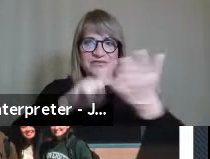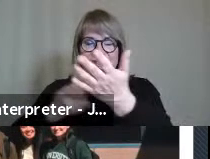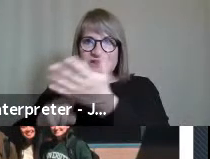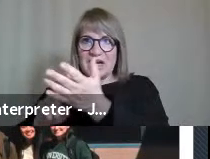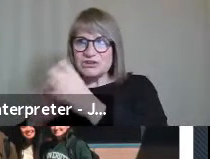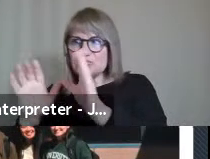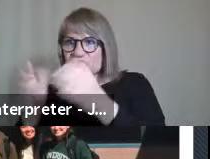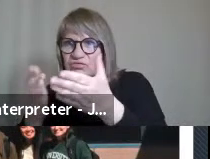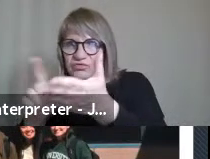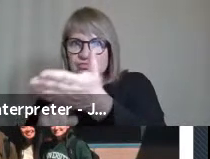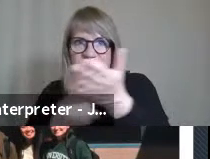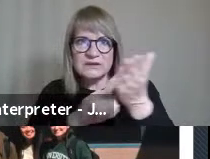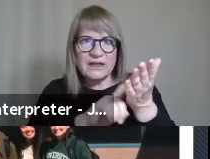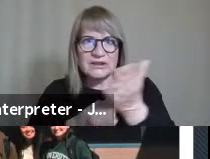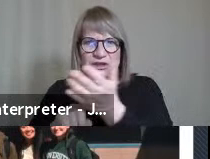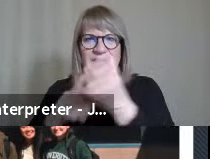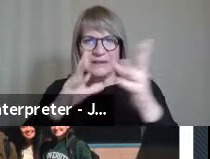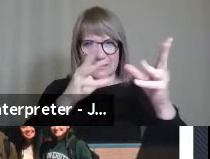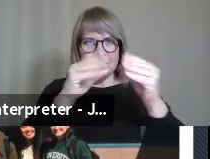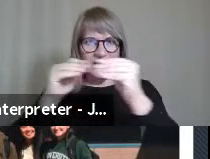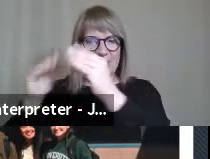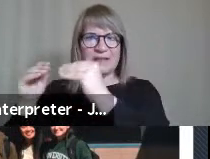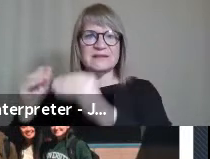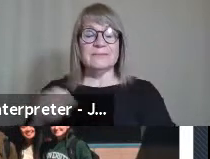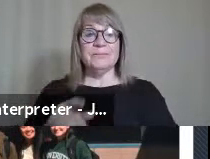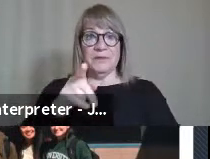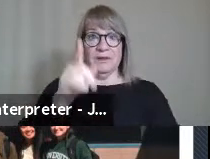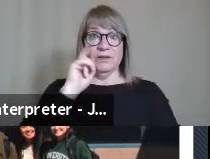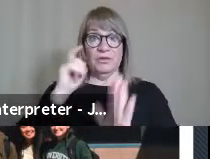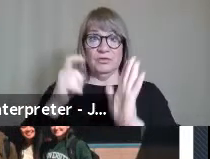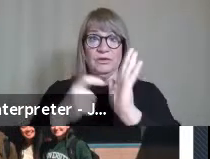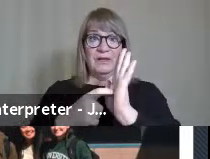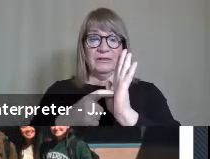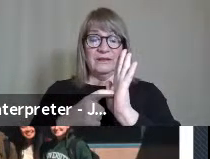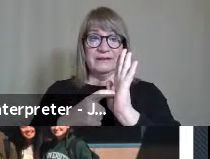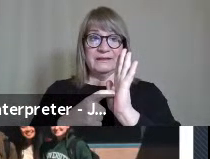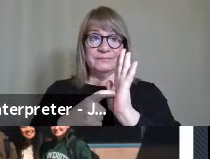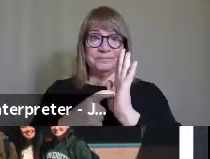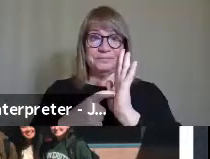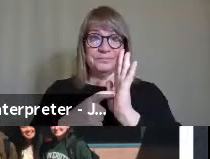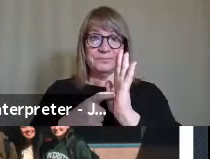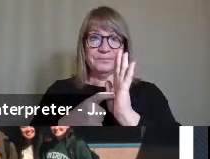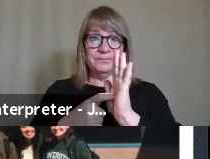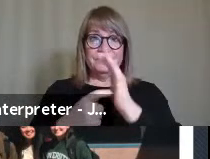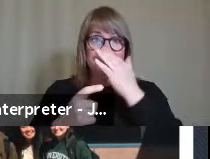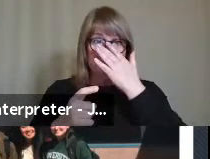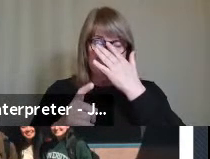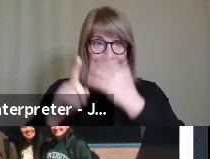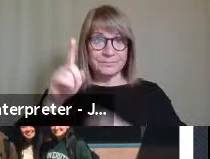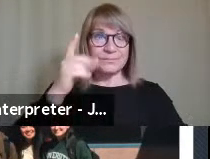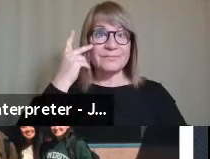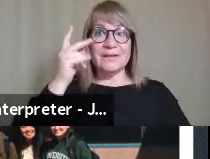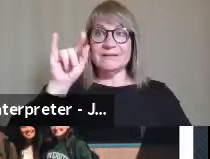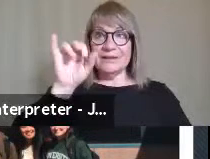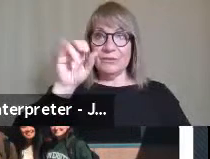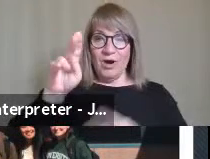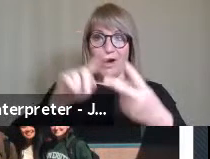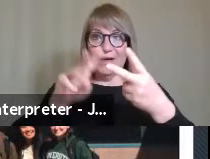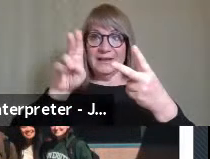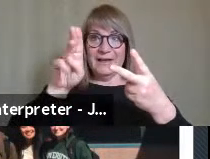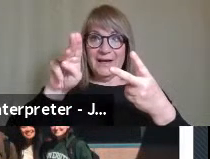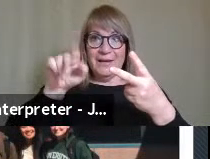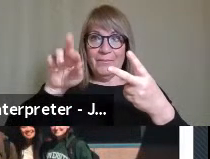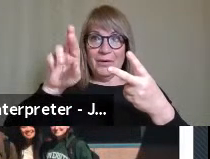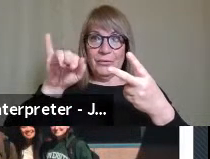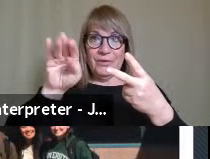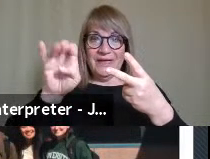time in our meetings um and as you'll notice in the talks by juan and marie and kate we draw